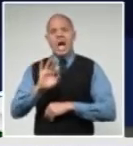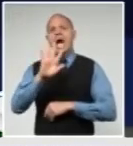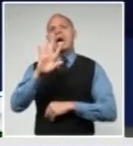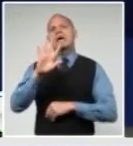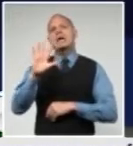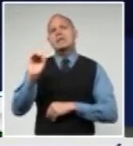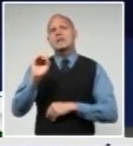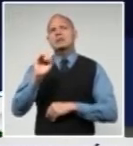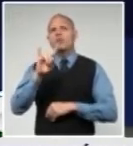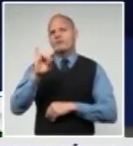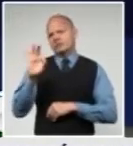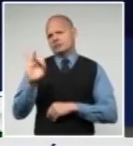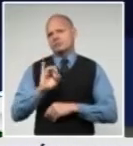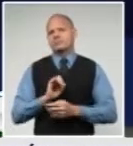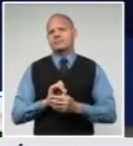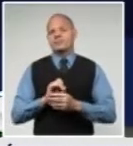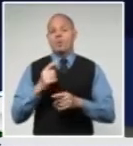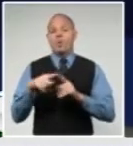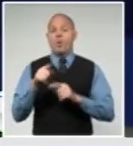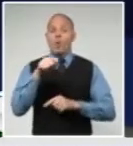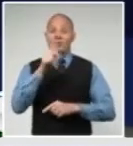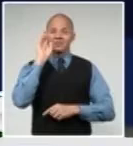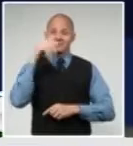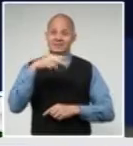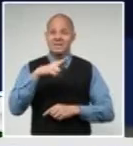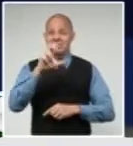361 in Manuel Fajardo Hospital,